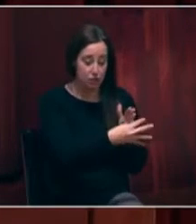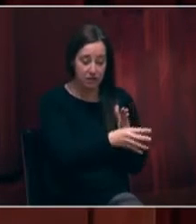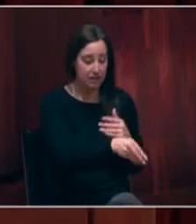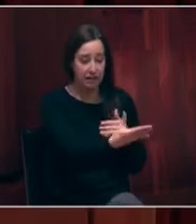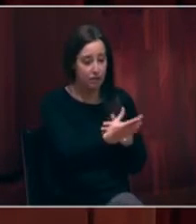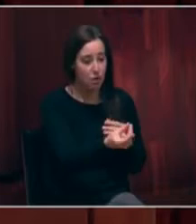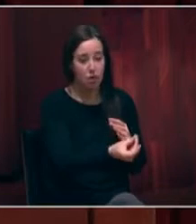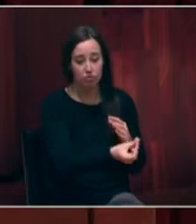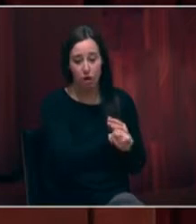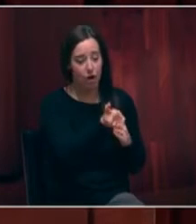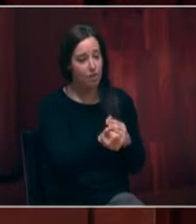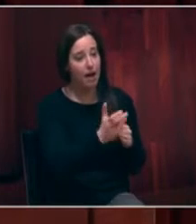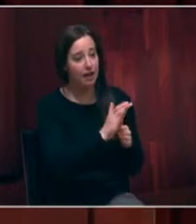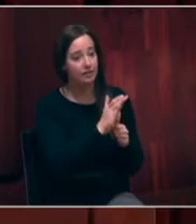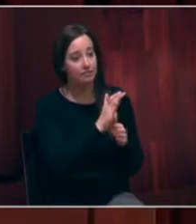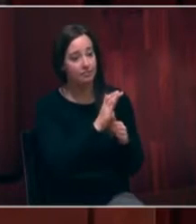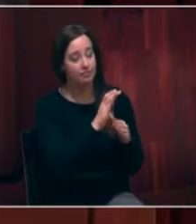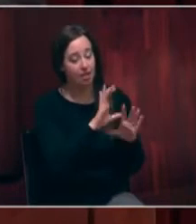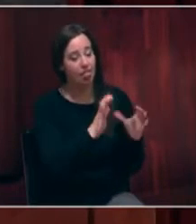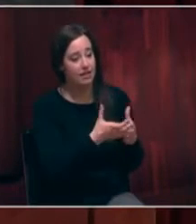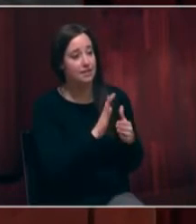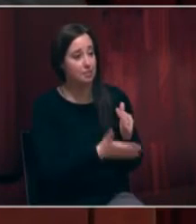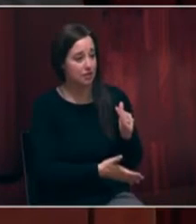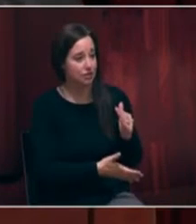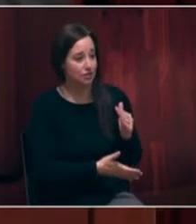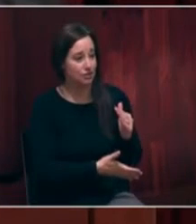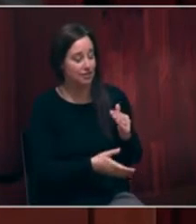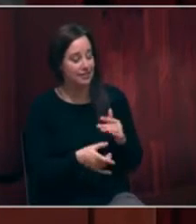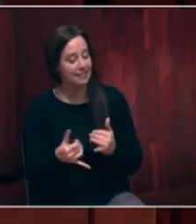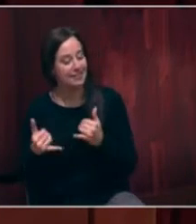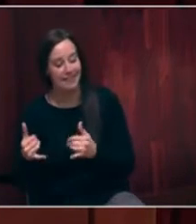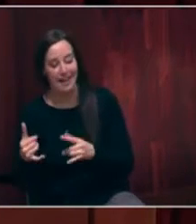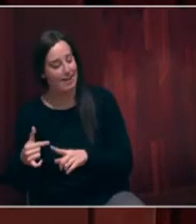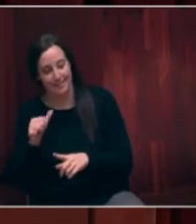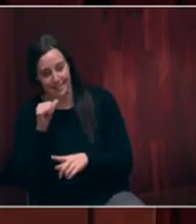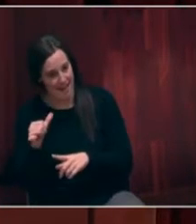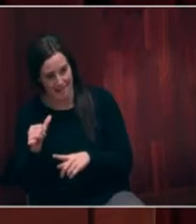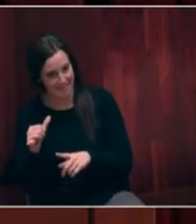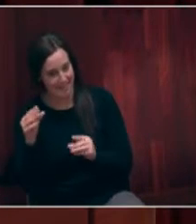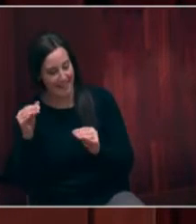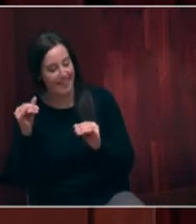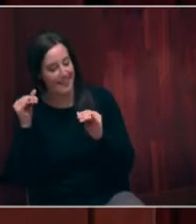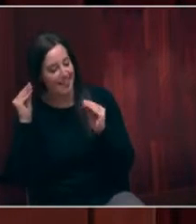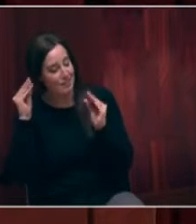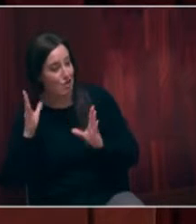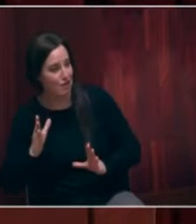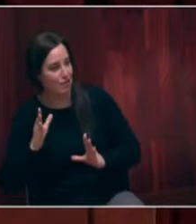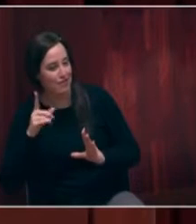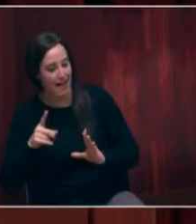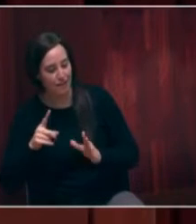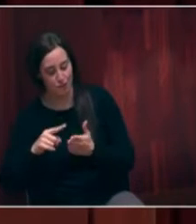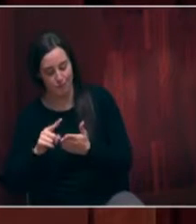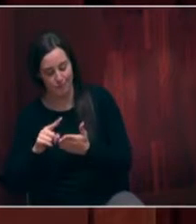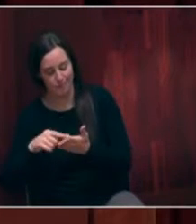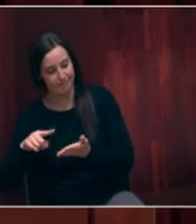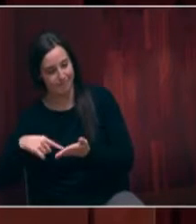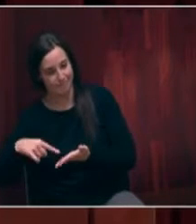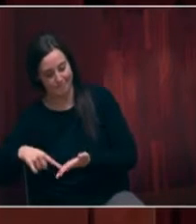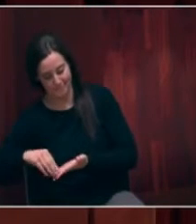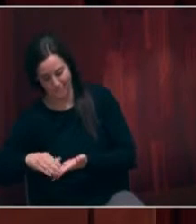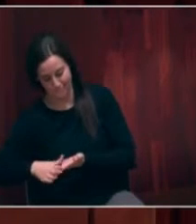completion. The system does not. Our instructors have to go in there and do an attendance check for you. So folks will have roughly